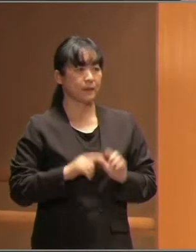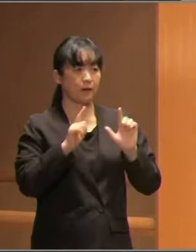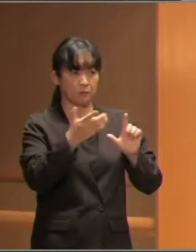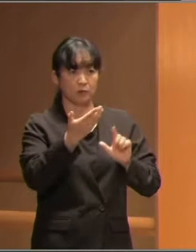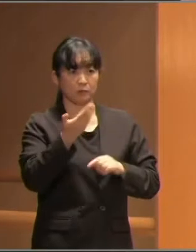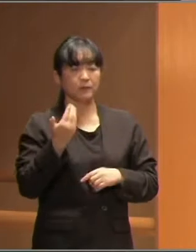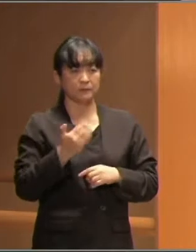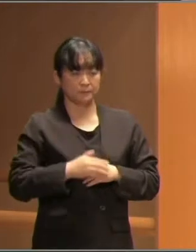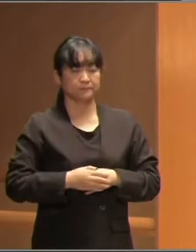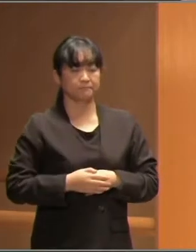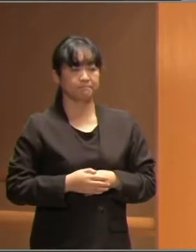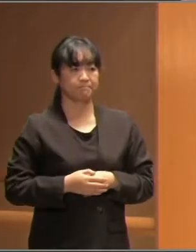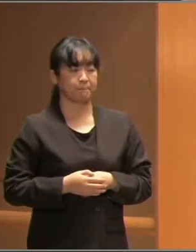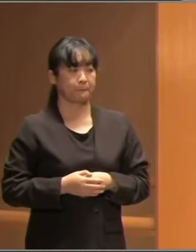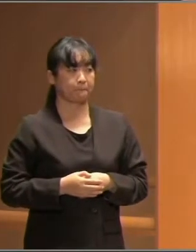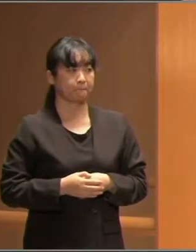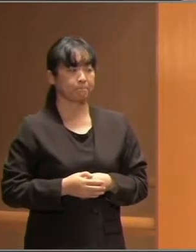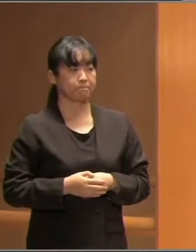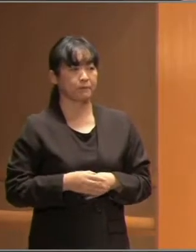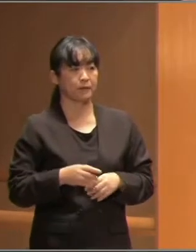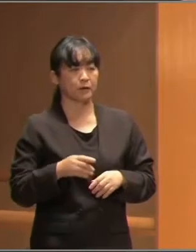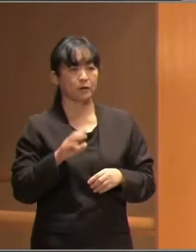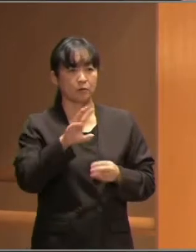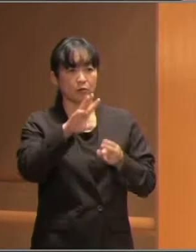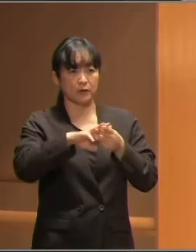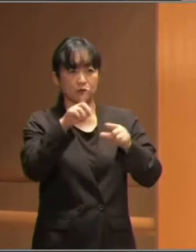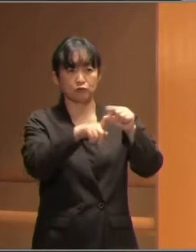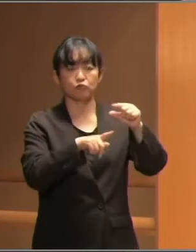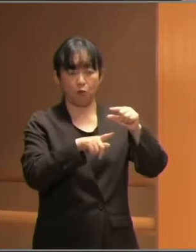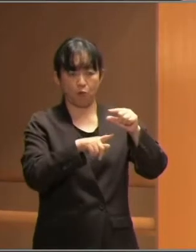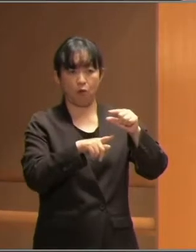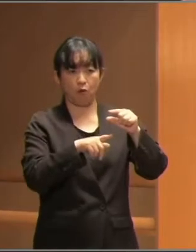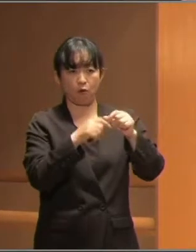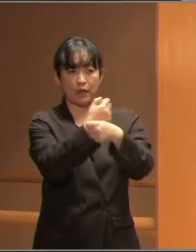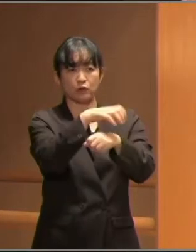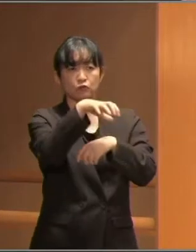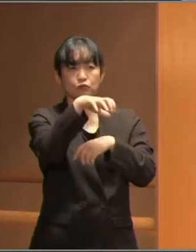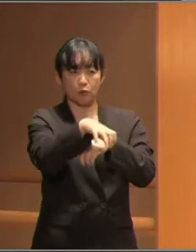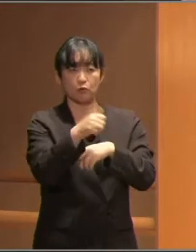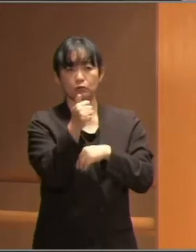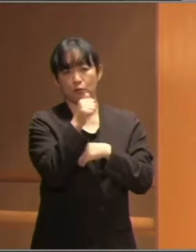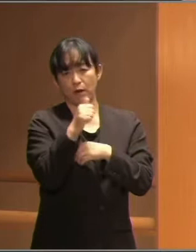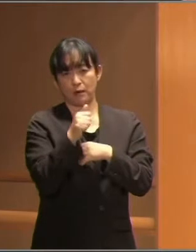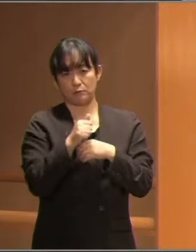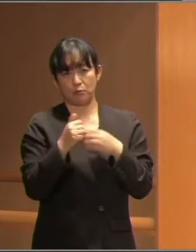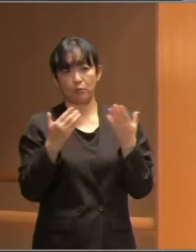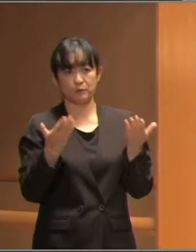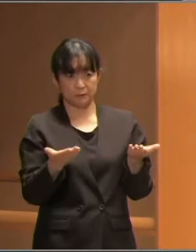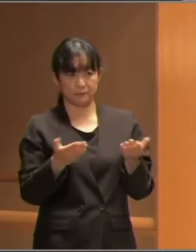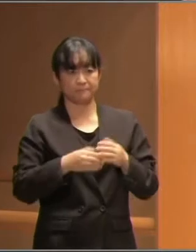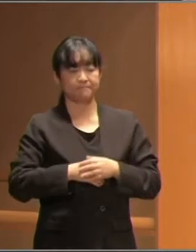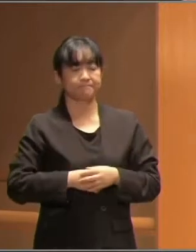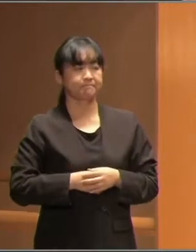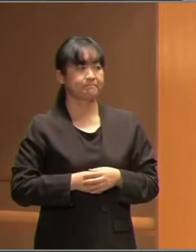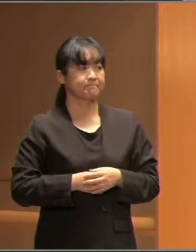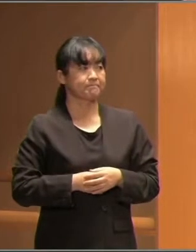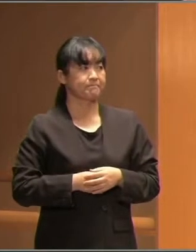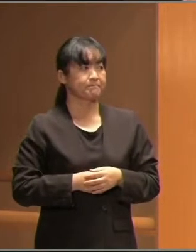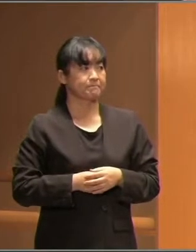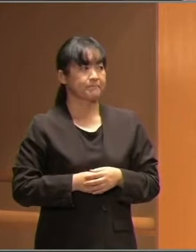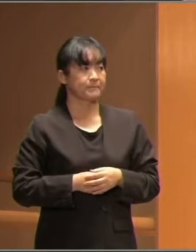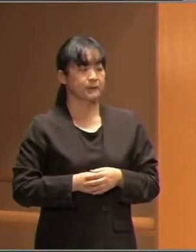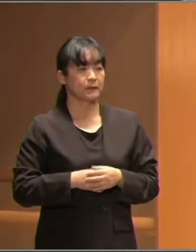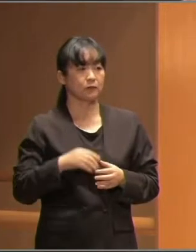Before starting my presentation, I will introduce Toyota Central R&D Laboratories.